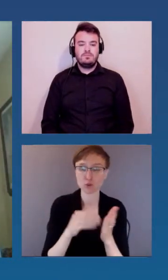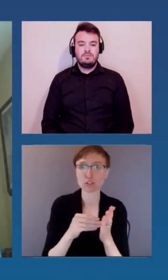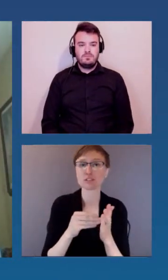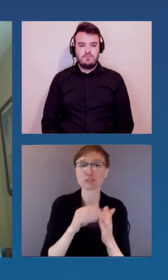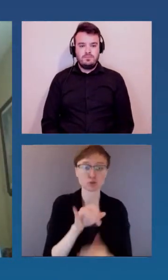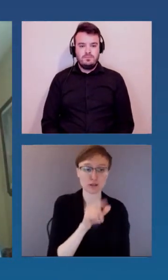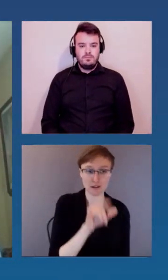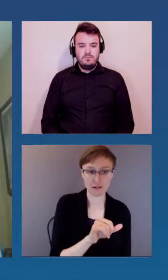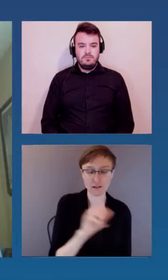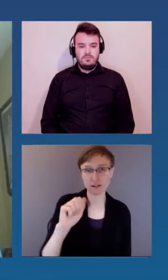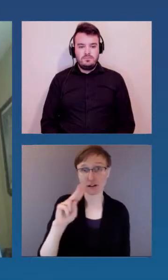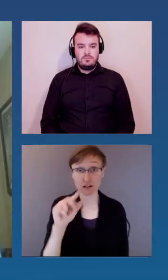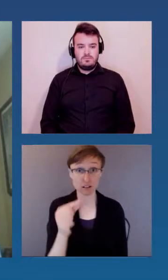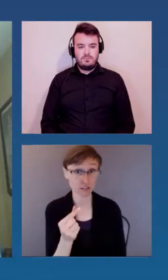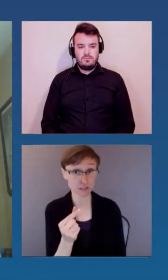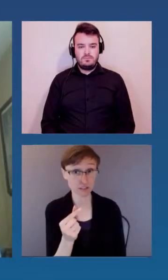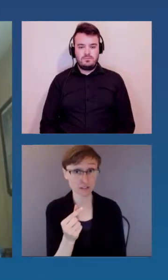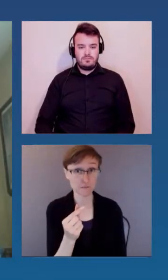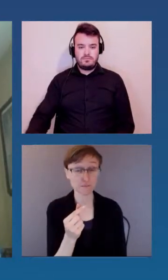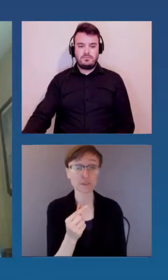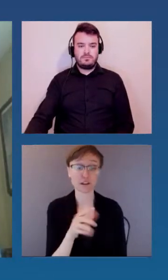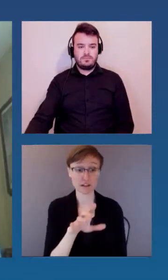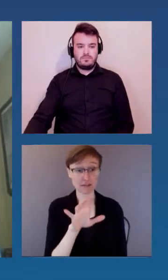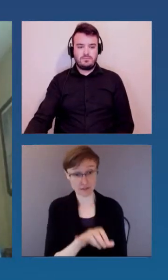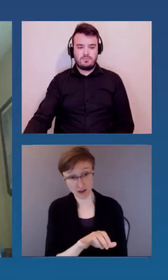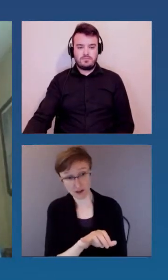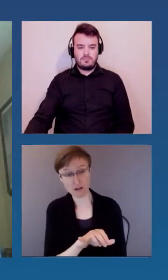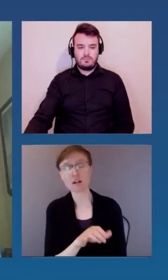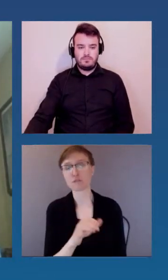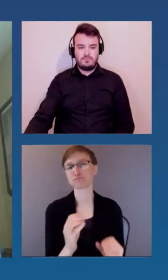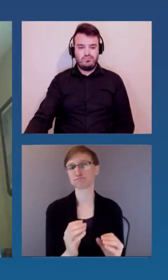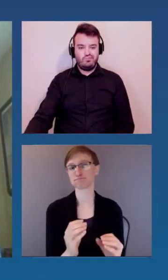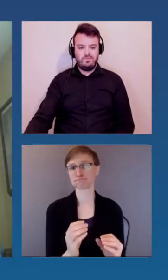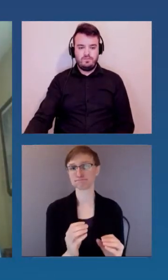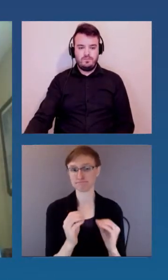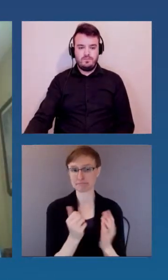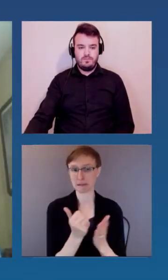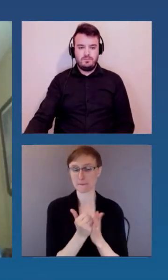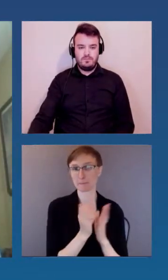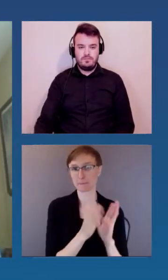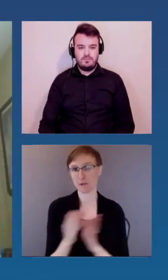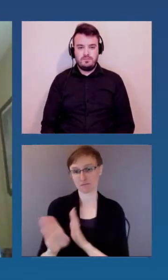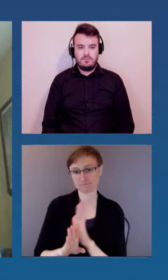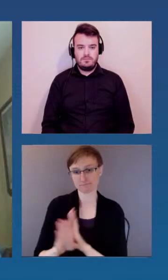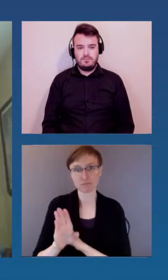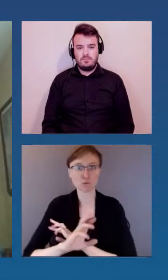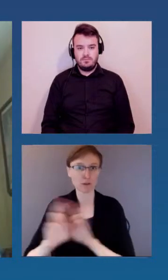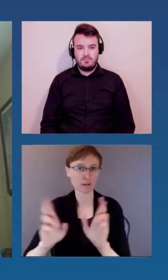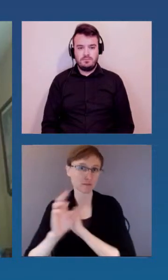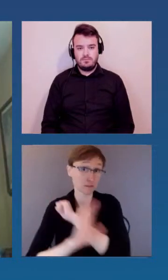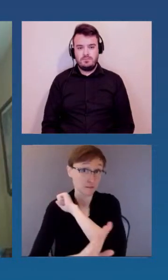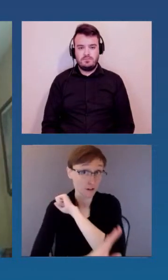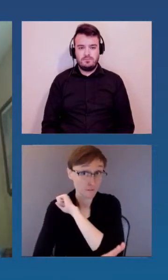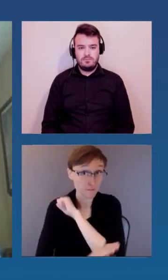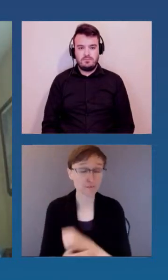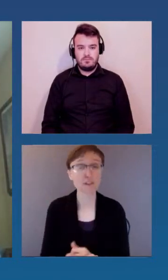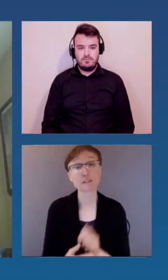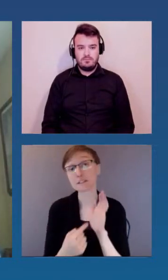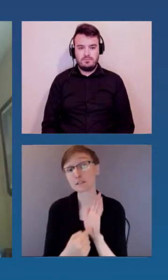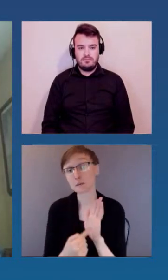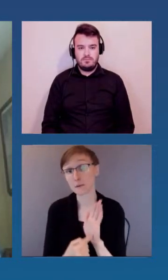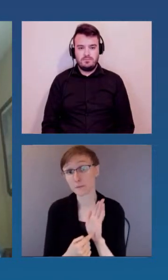possible. Access to our campuses will be limited to only those employees and learners who will be starting or continuing their academic journey and